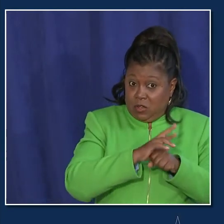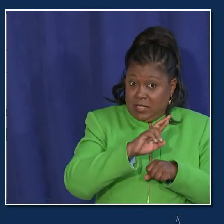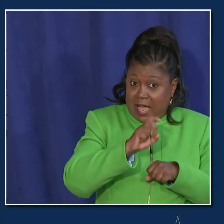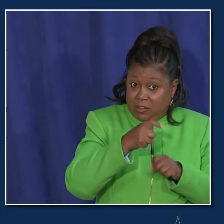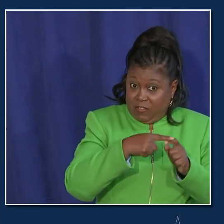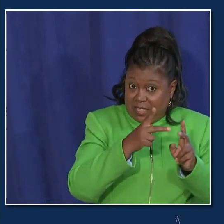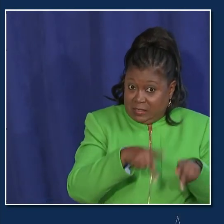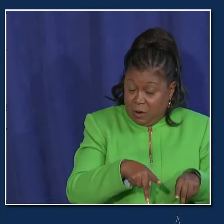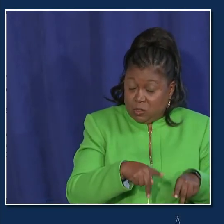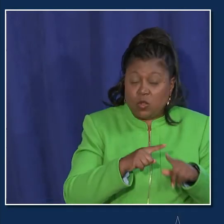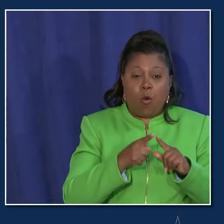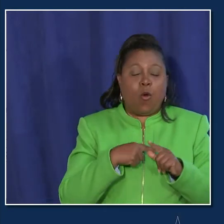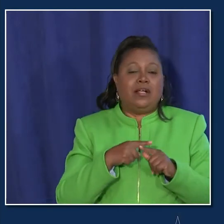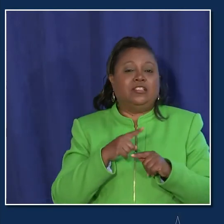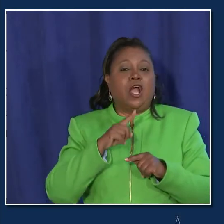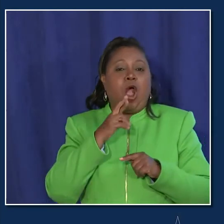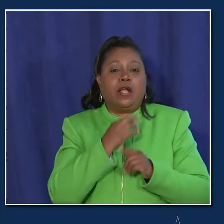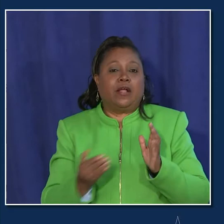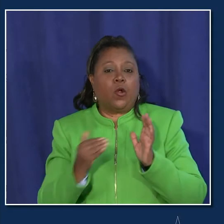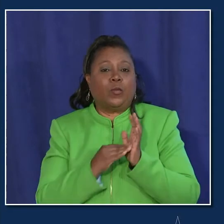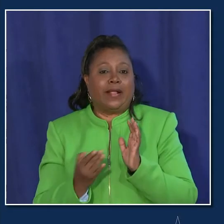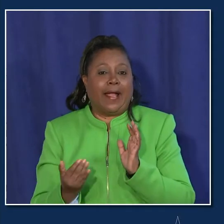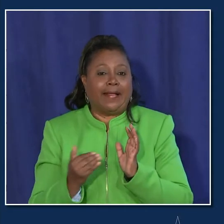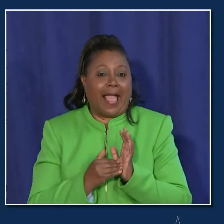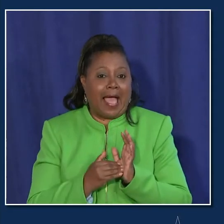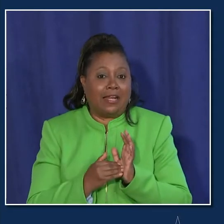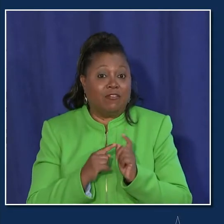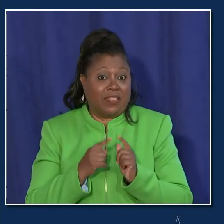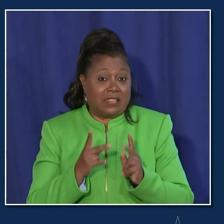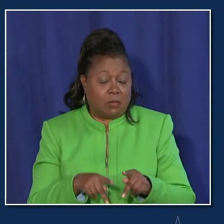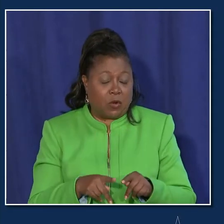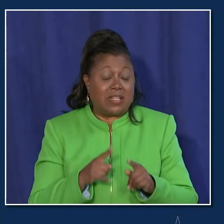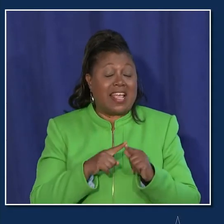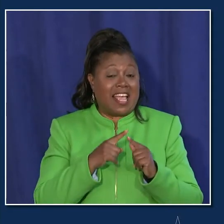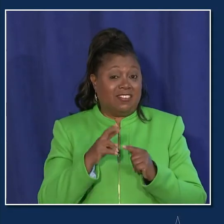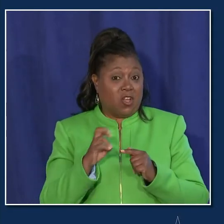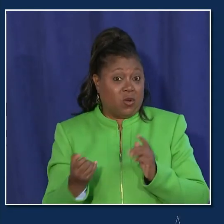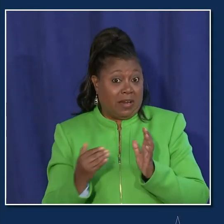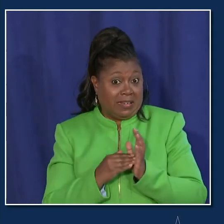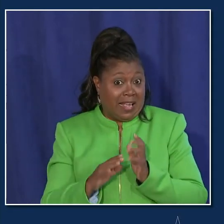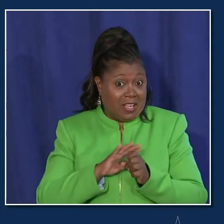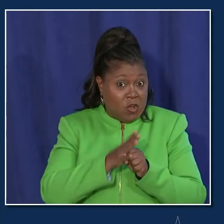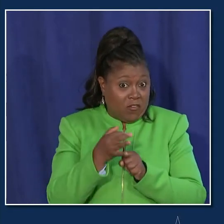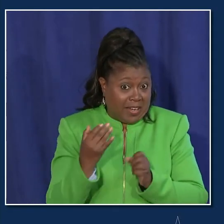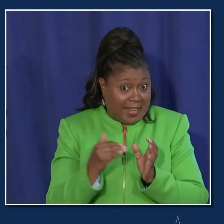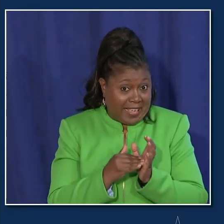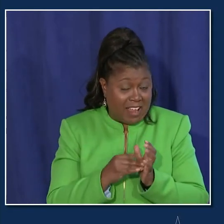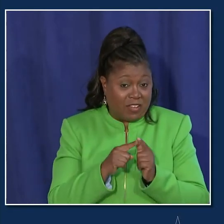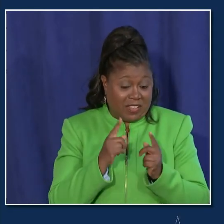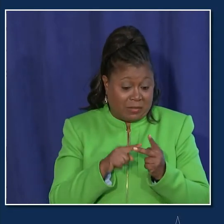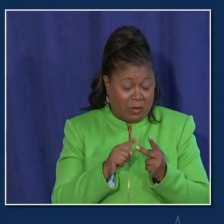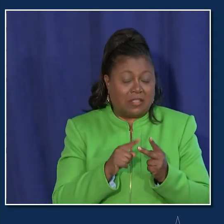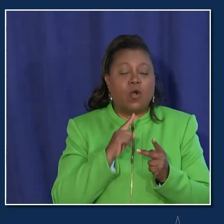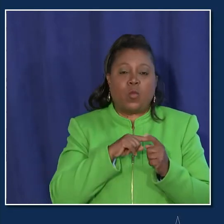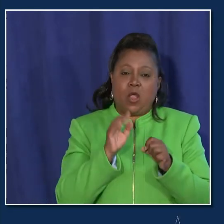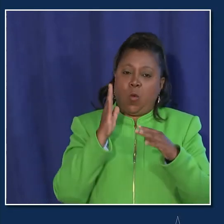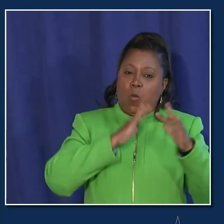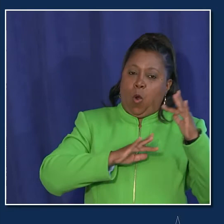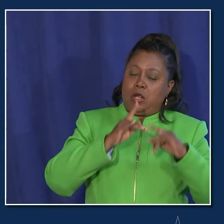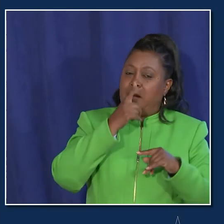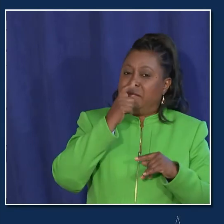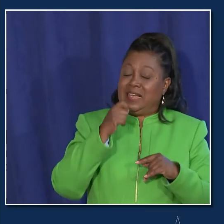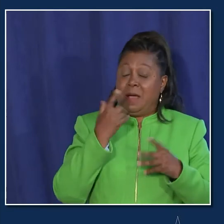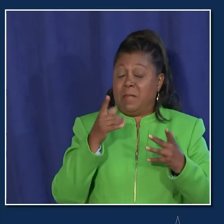diagnosis for this person, or is it a repeat COVID diagnosis for this person? If it is a repeat COVID diagnosis for this person, we're worried